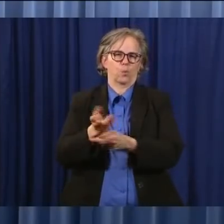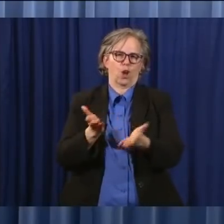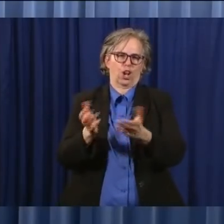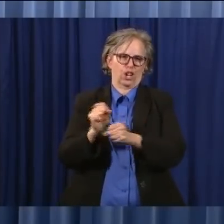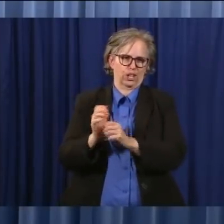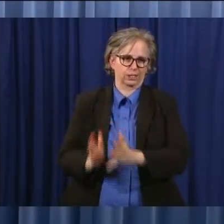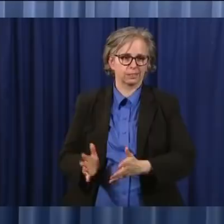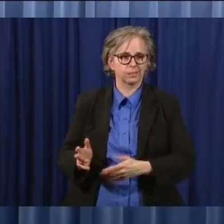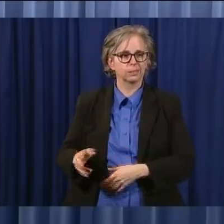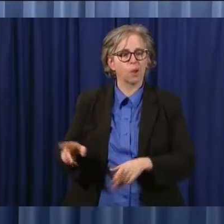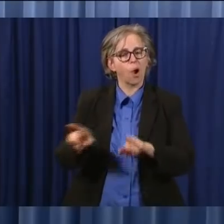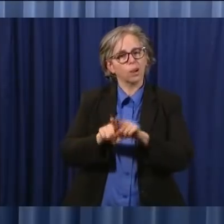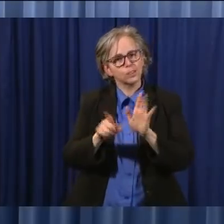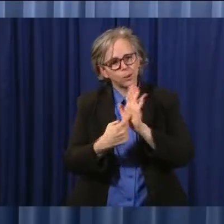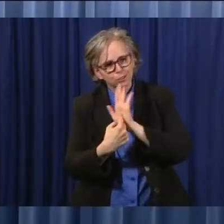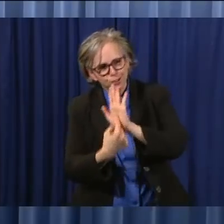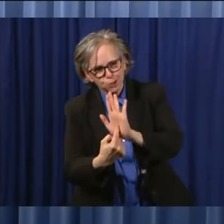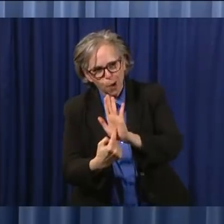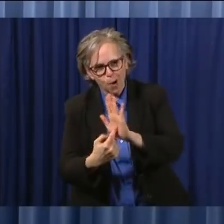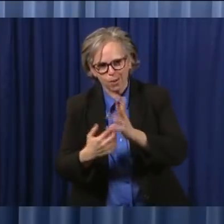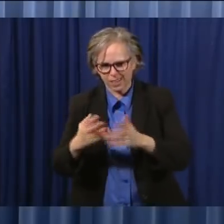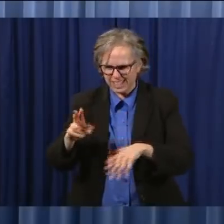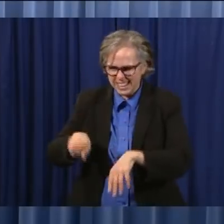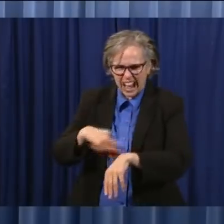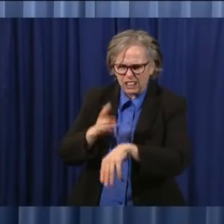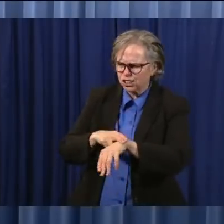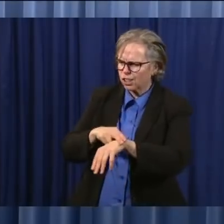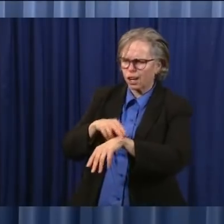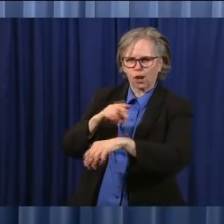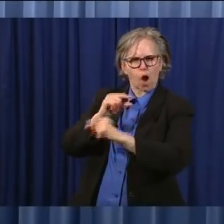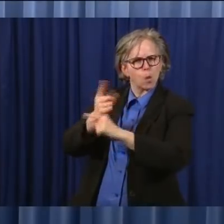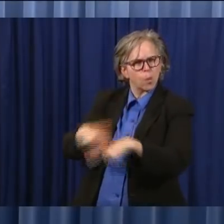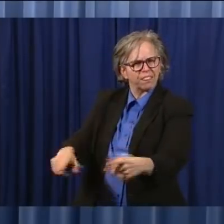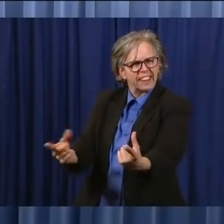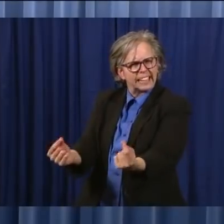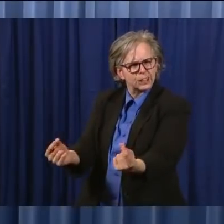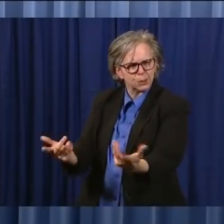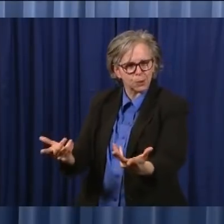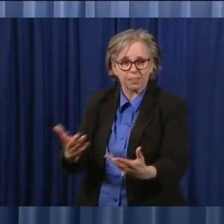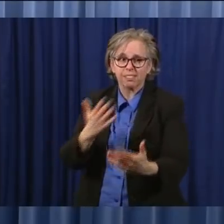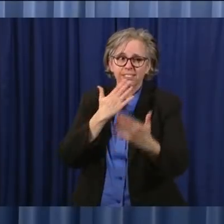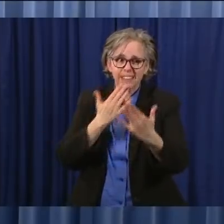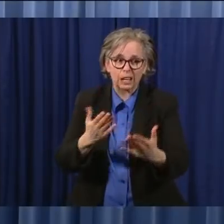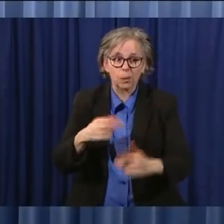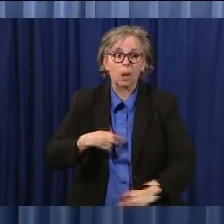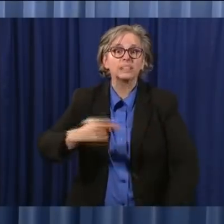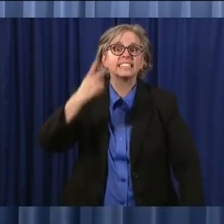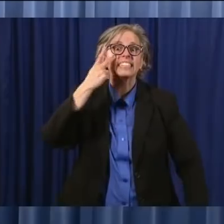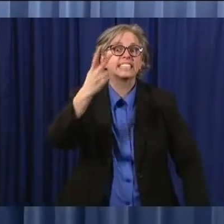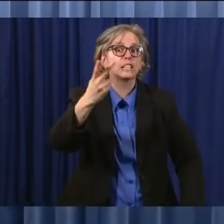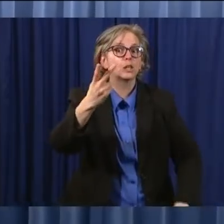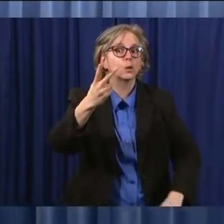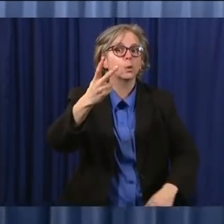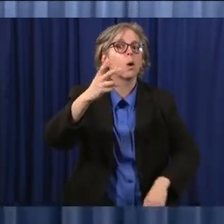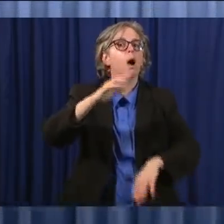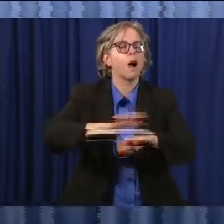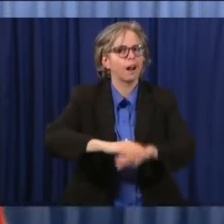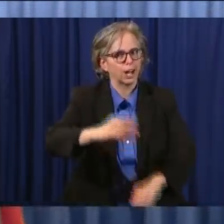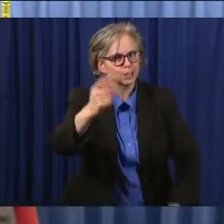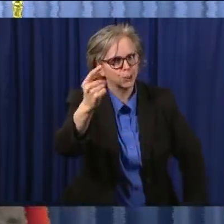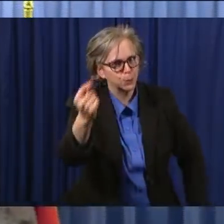action. We want to thank everyone, and we'll see you all Tuesday at 2 o'clock.